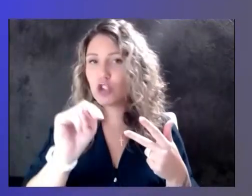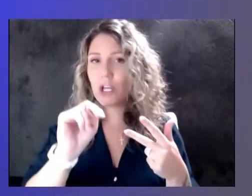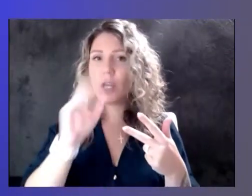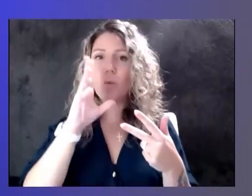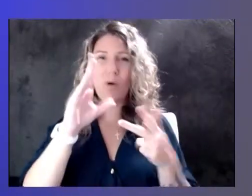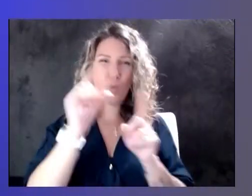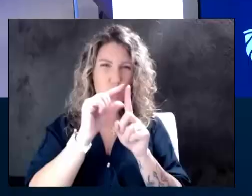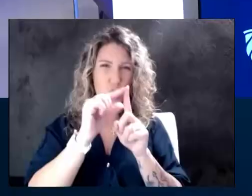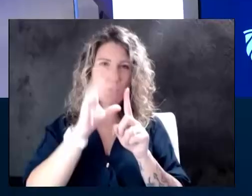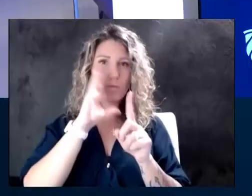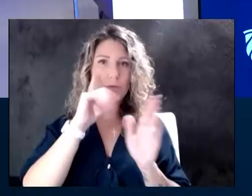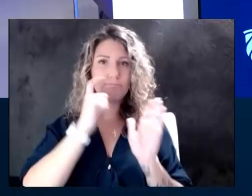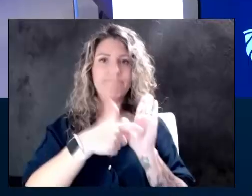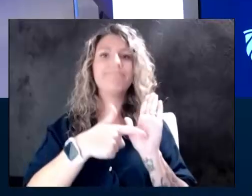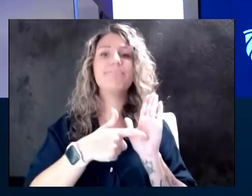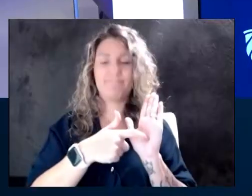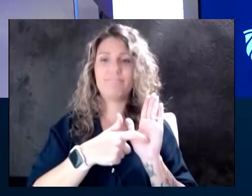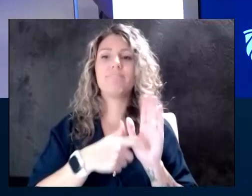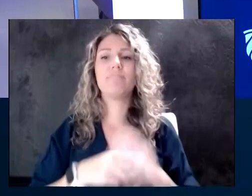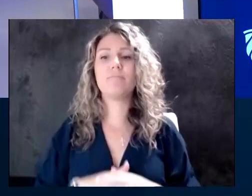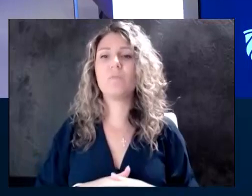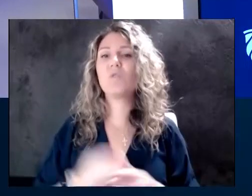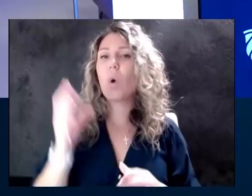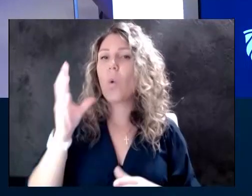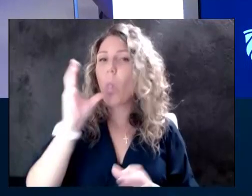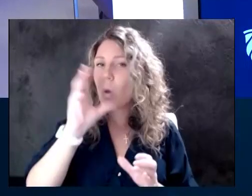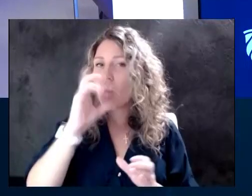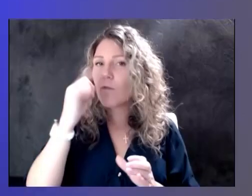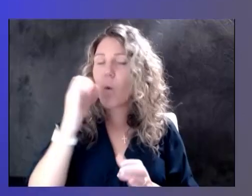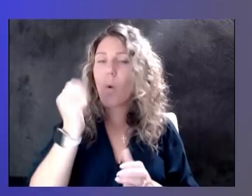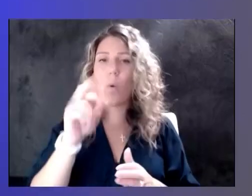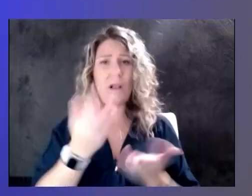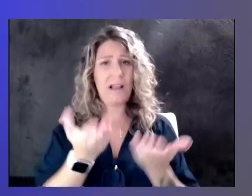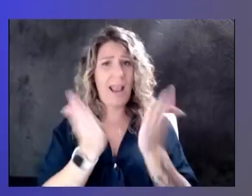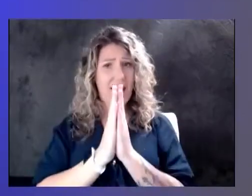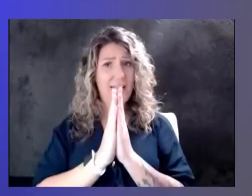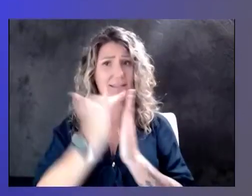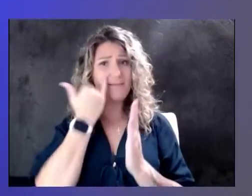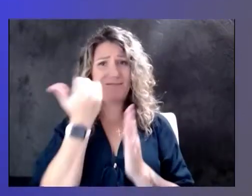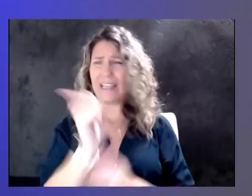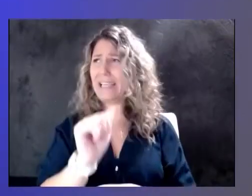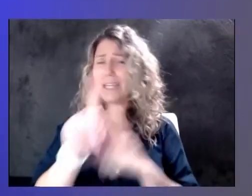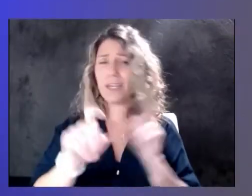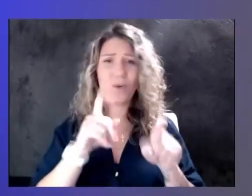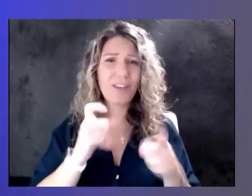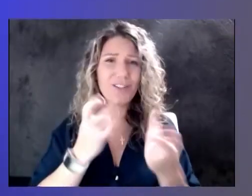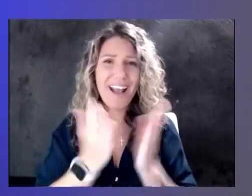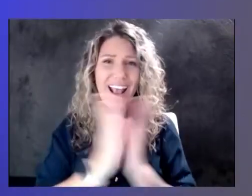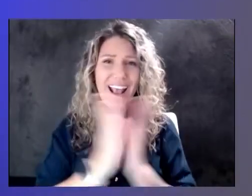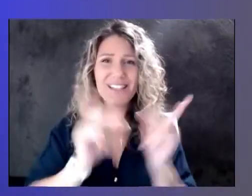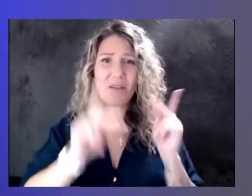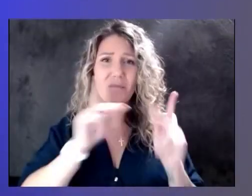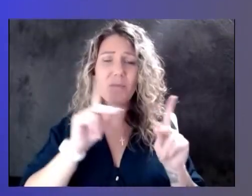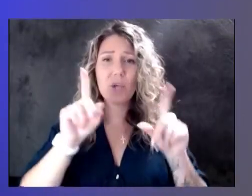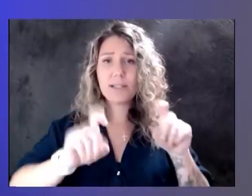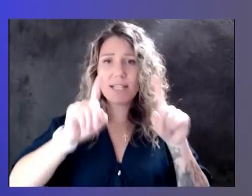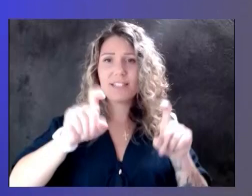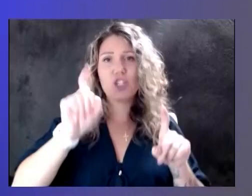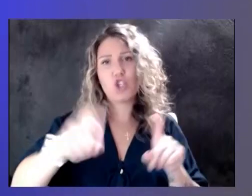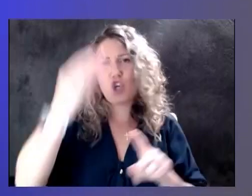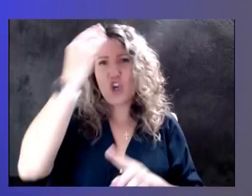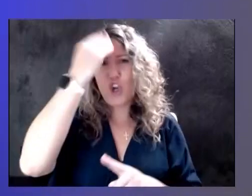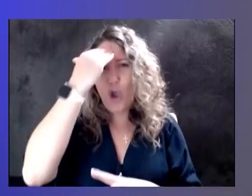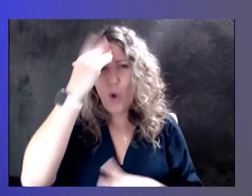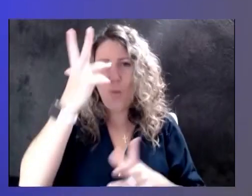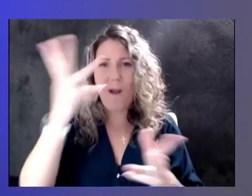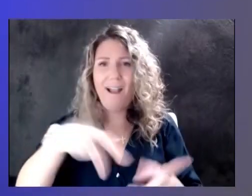indication that it's a PCR. So look for it or ask about it. And definitely ask about it. Yeah, if you have any questions, the people that do the testing should know and should be able to communicate to